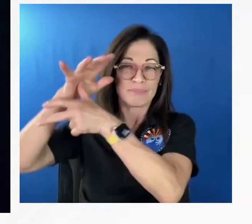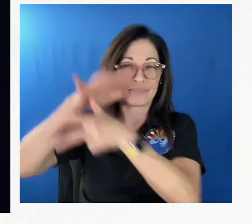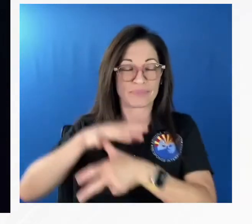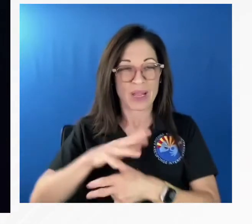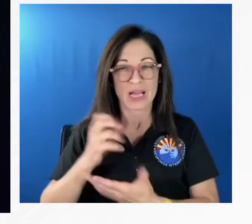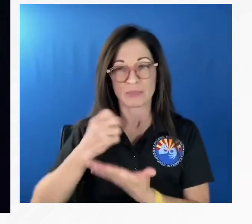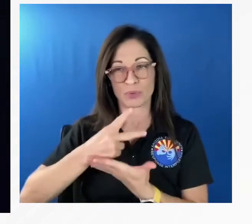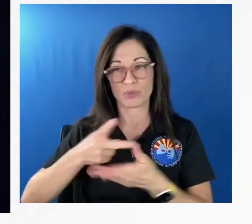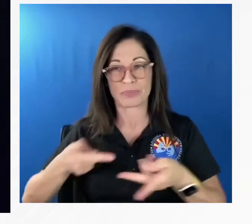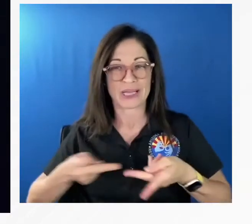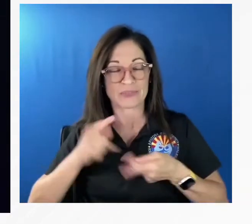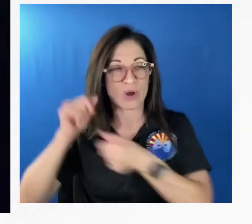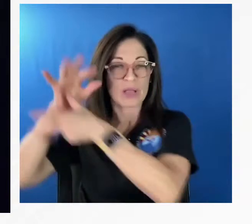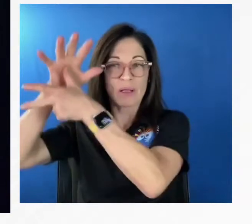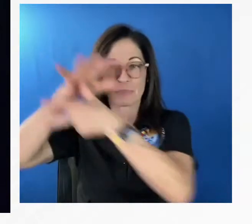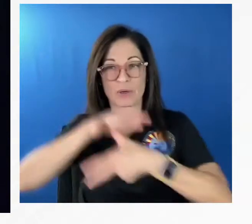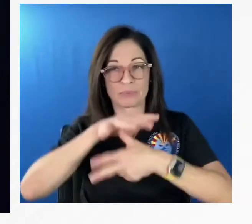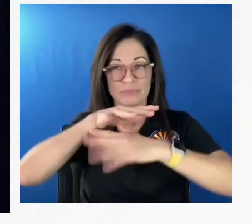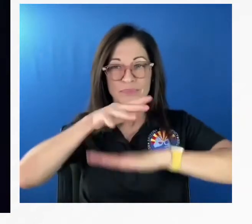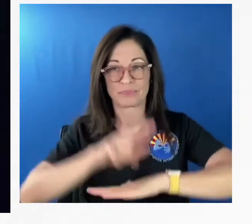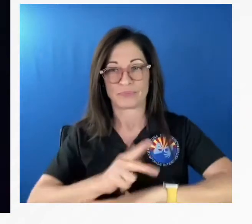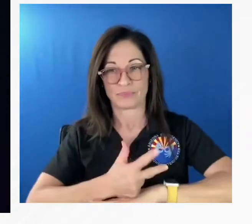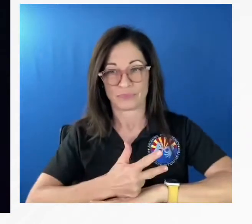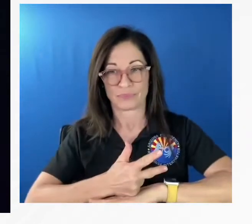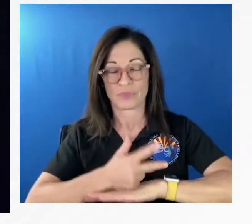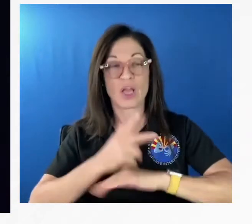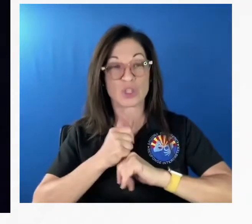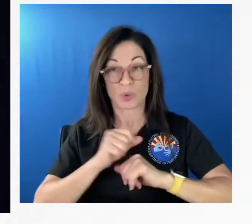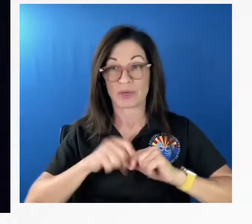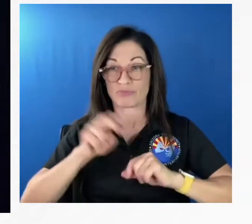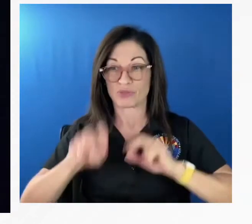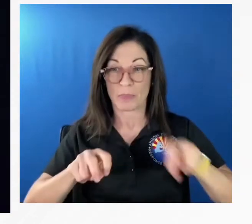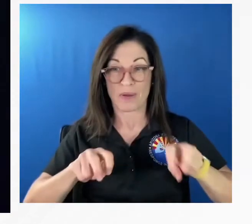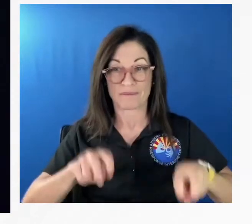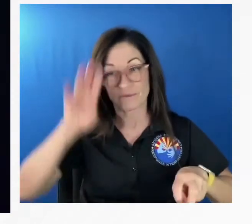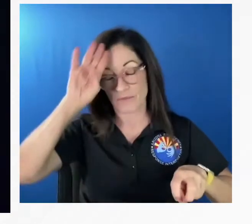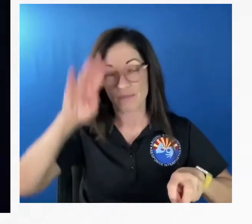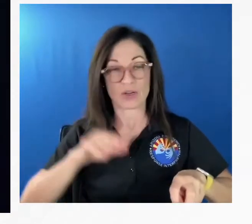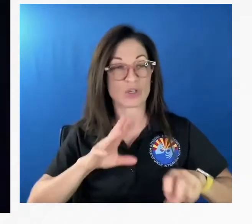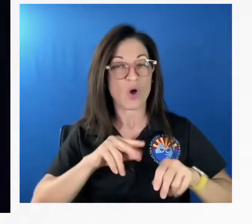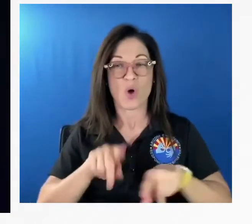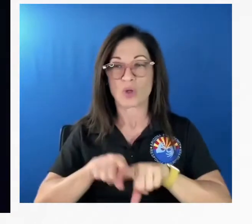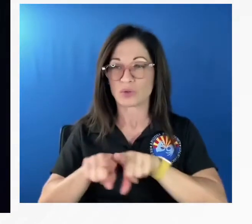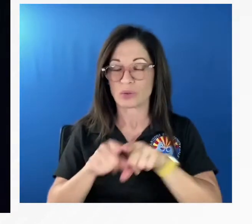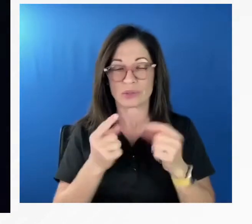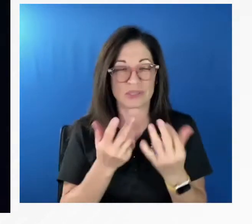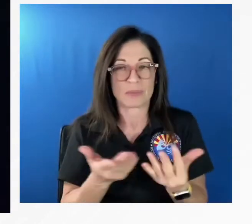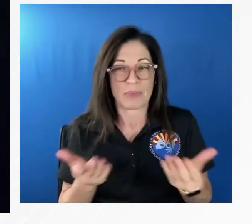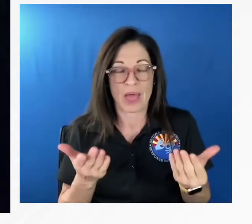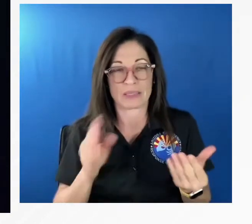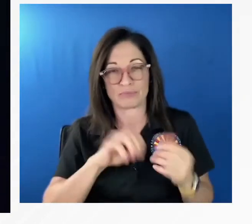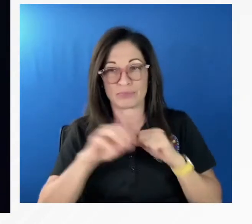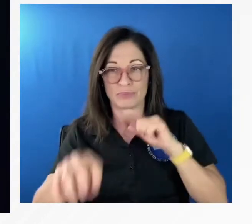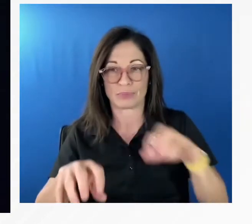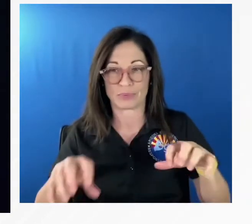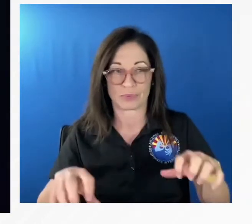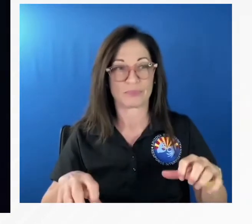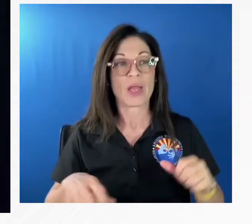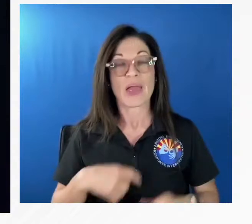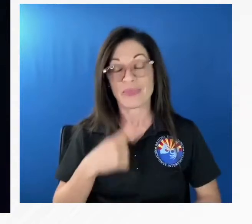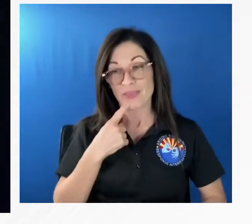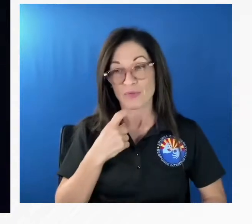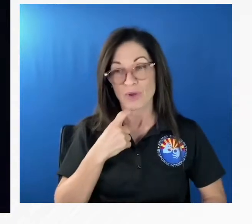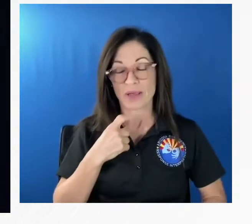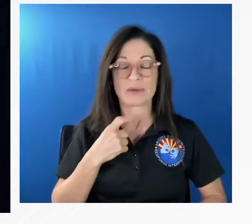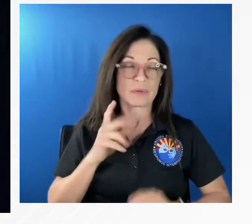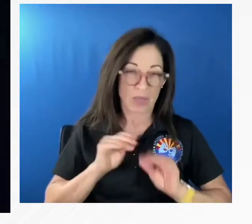helicopter to be able to land so we can insert troops and supplies. And then the outer edge of the red is obviously the fire's edge,